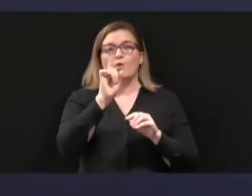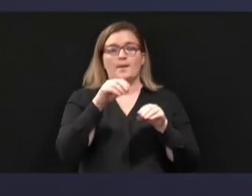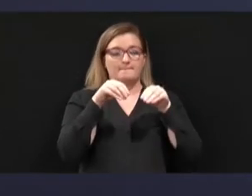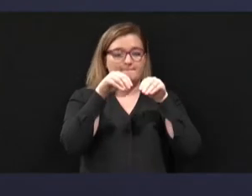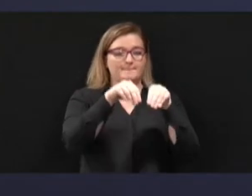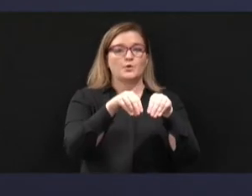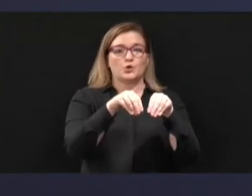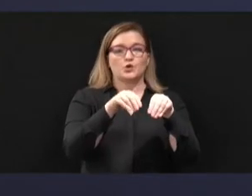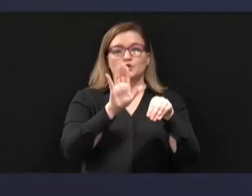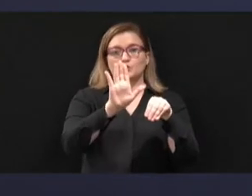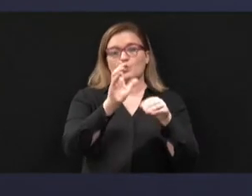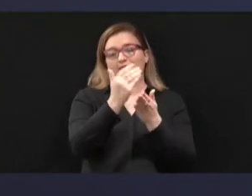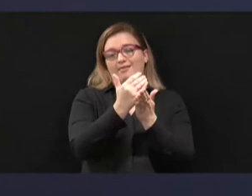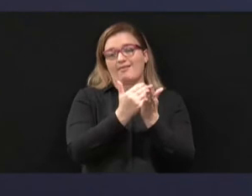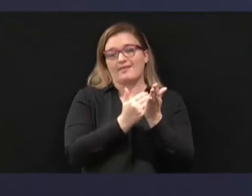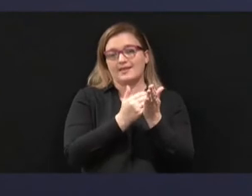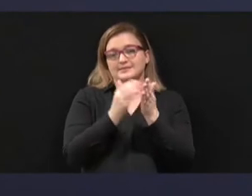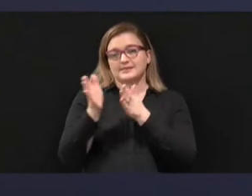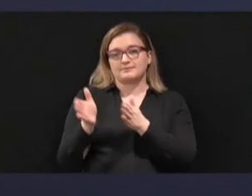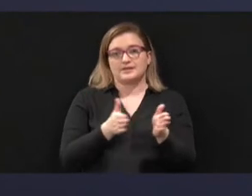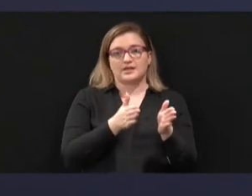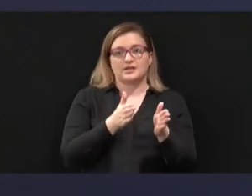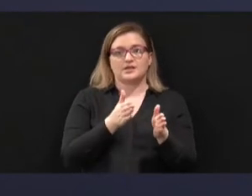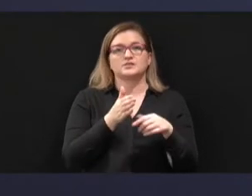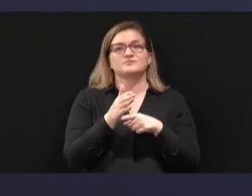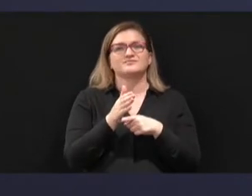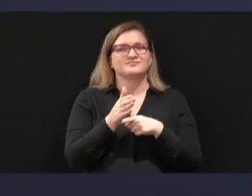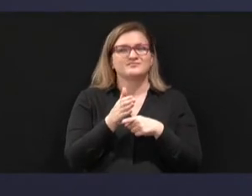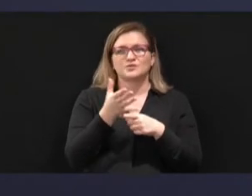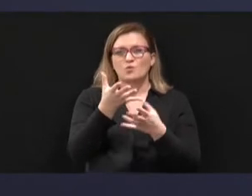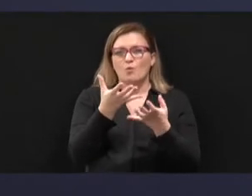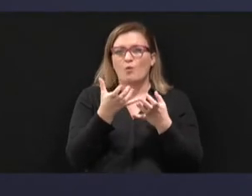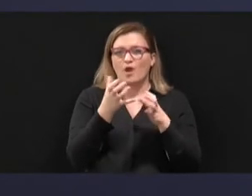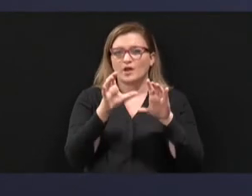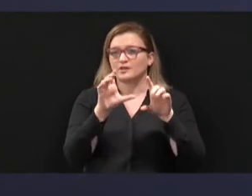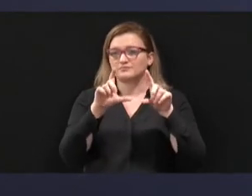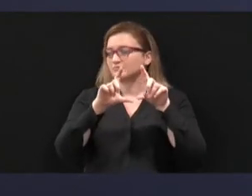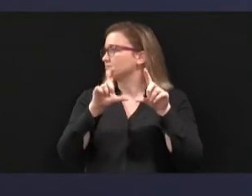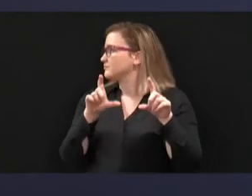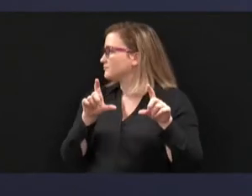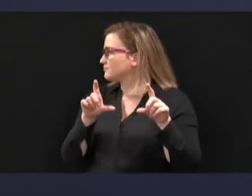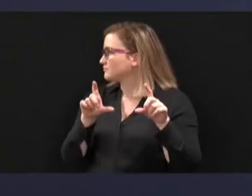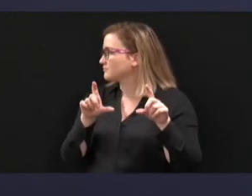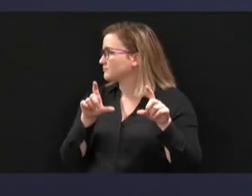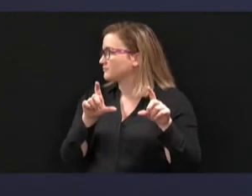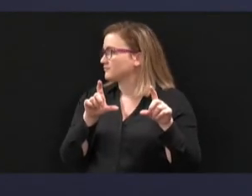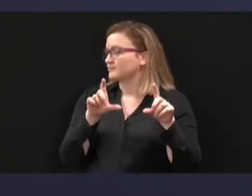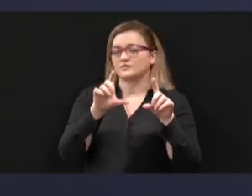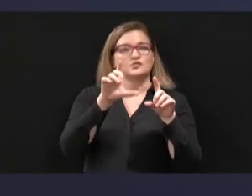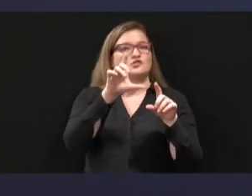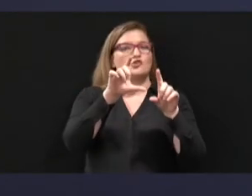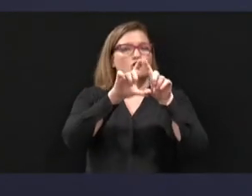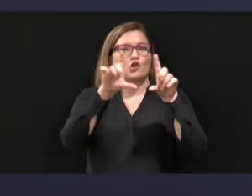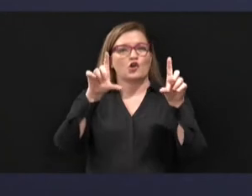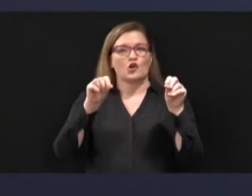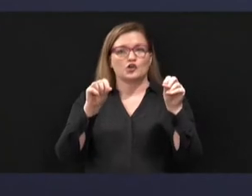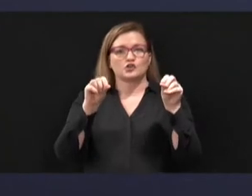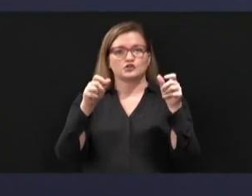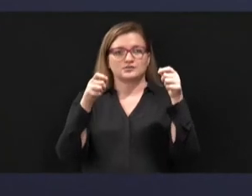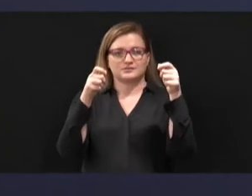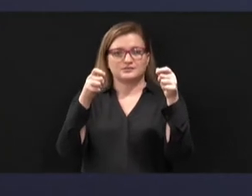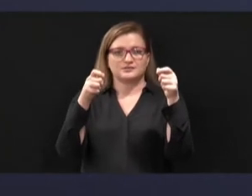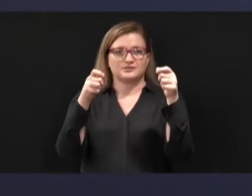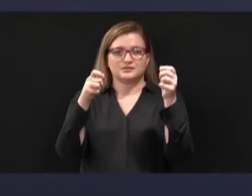want to anchor your cards. You don't want them up in the air like this, because if they're up in the air, it's sometimes hard to hold